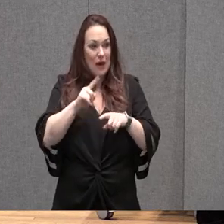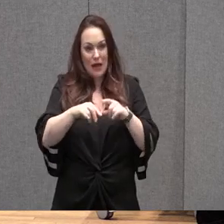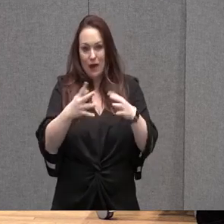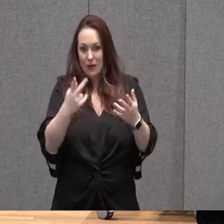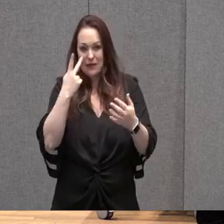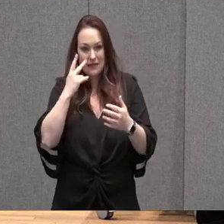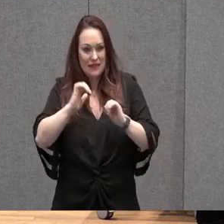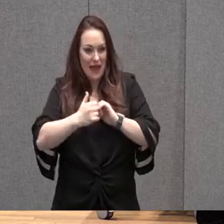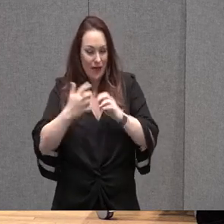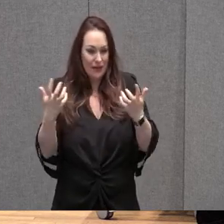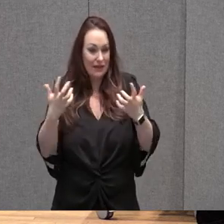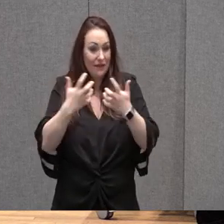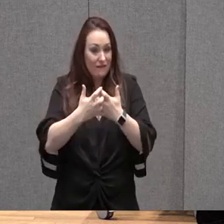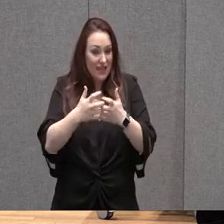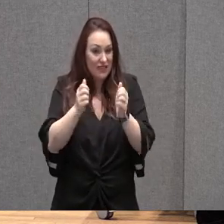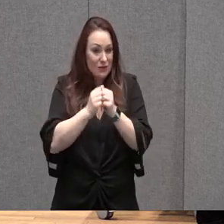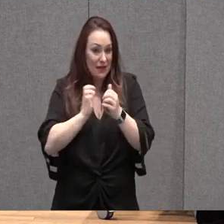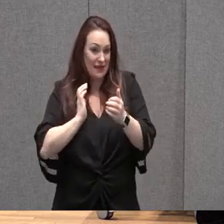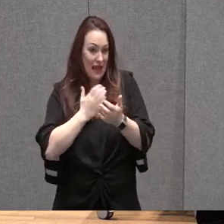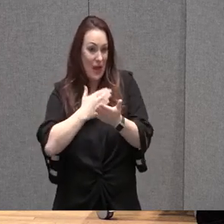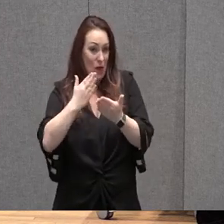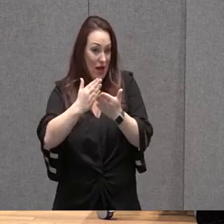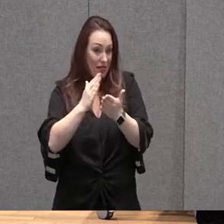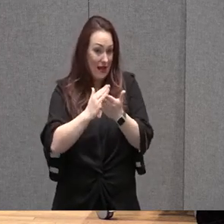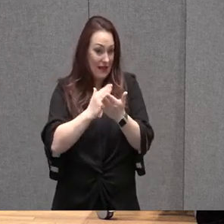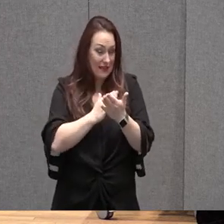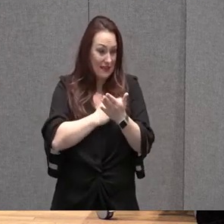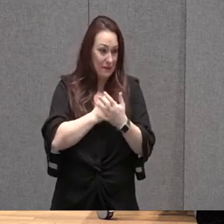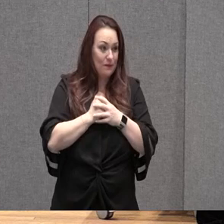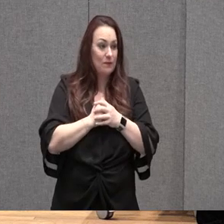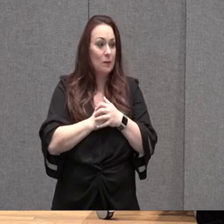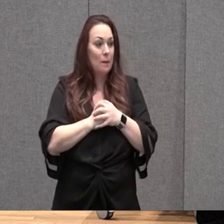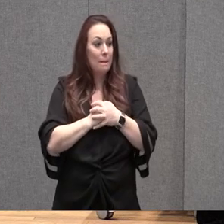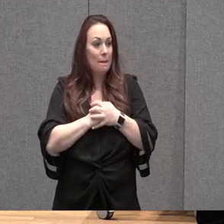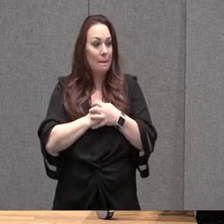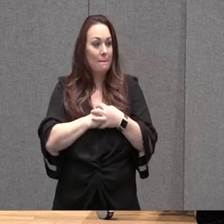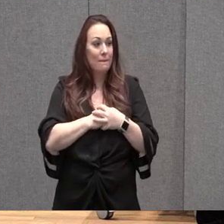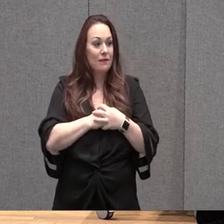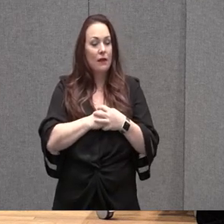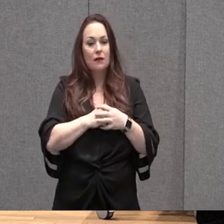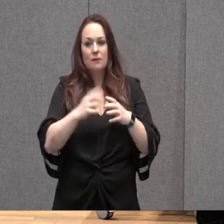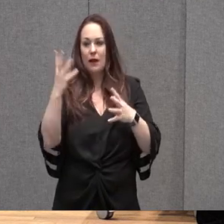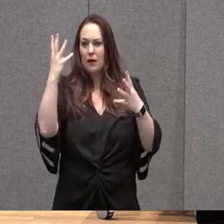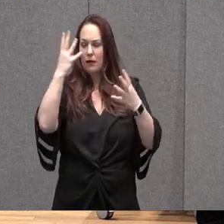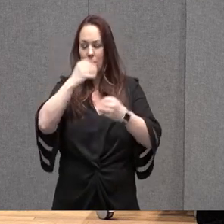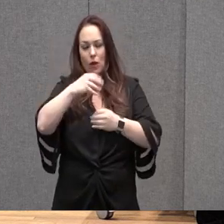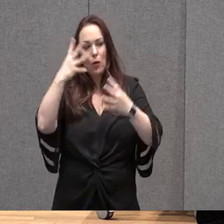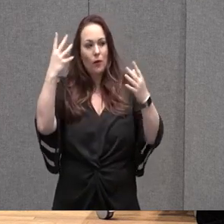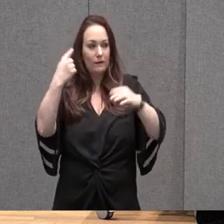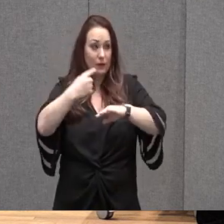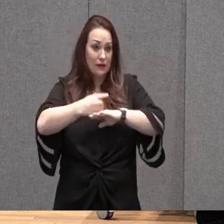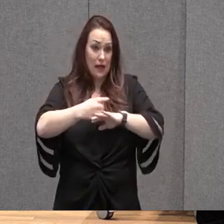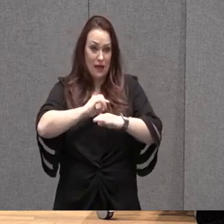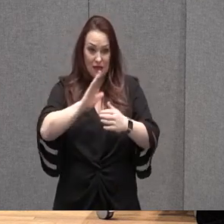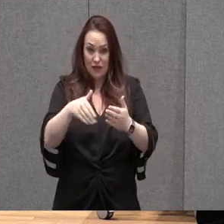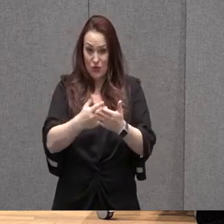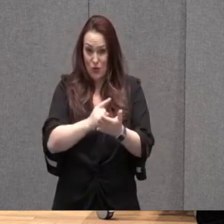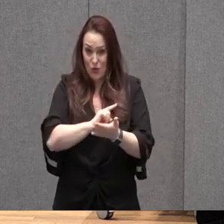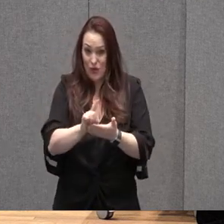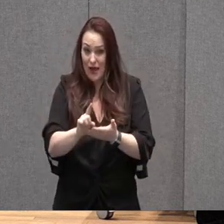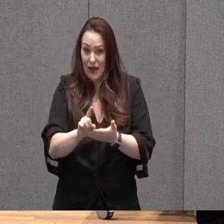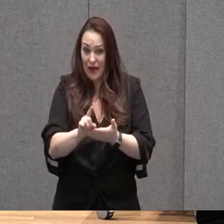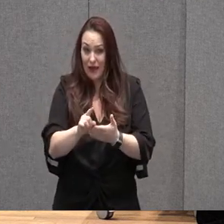fits into our lesson. Yeah, I can't wait. So it's been such a beautiful day. It has. All week.